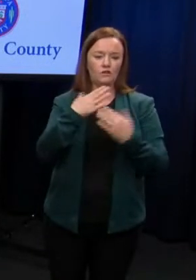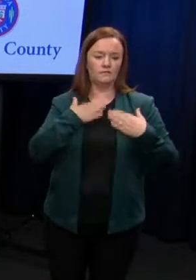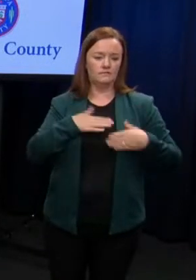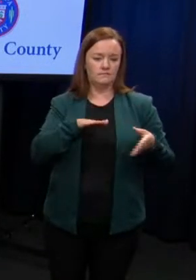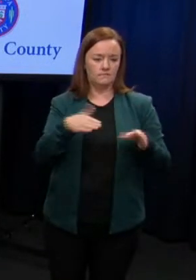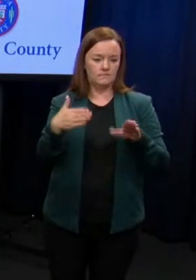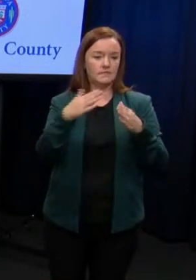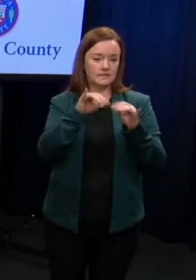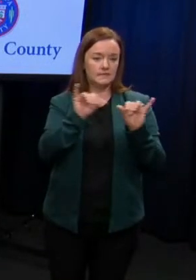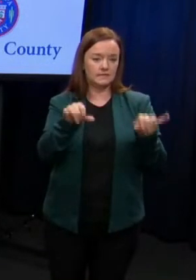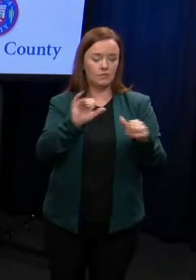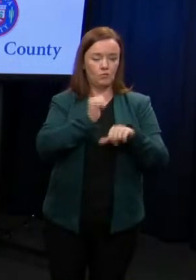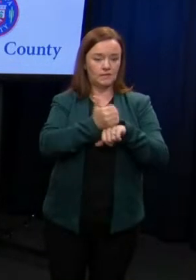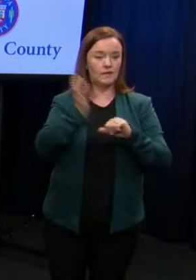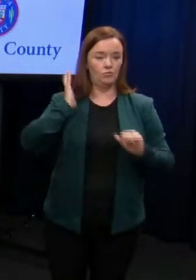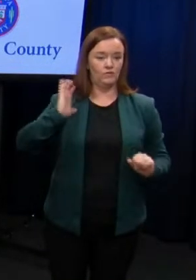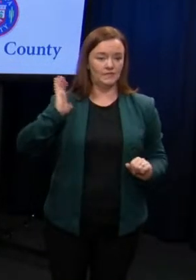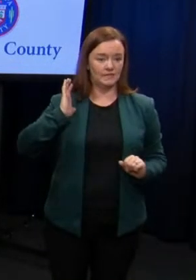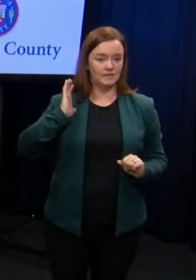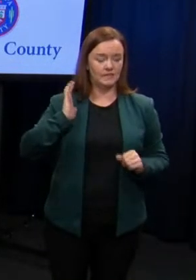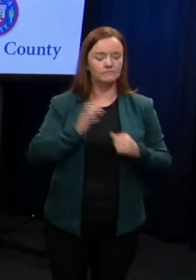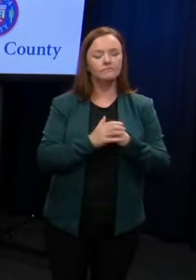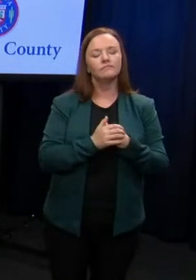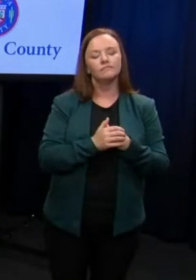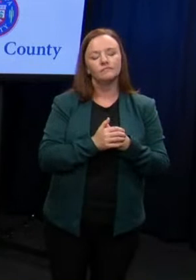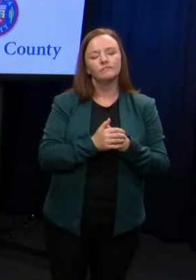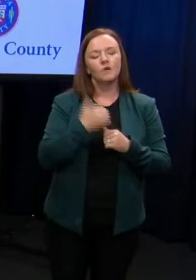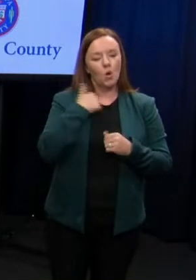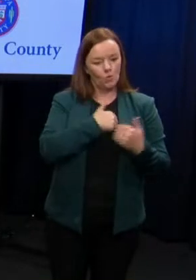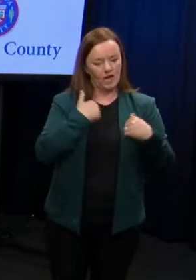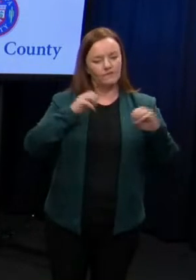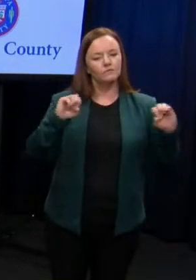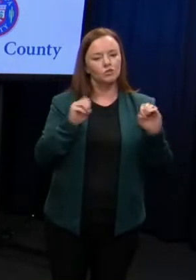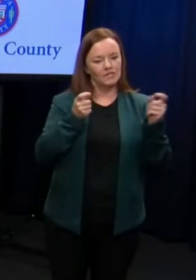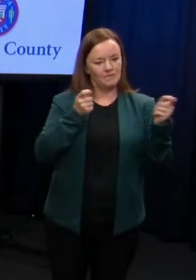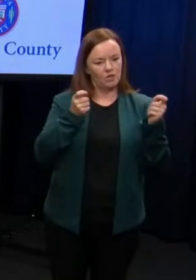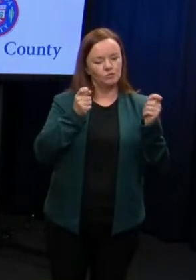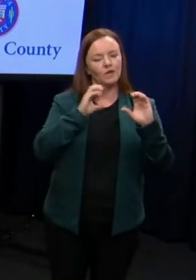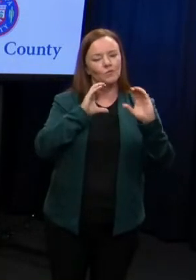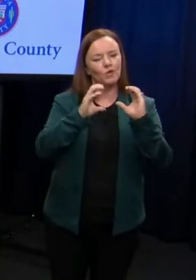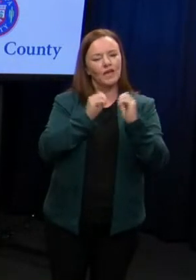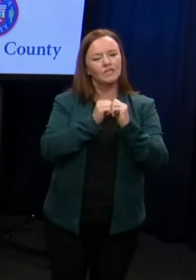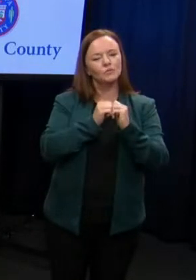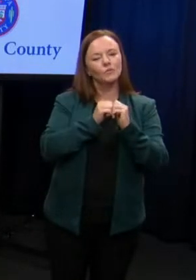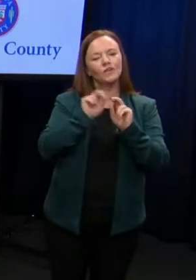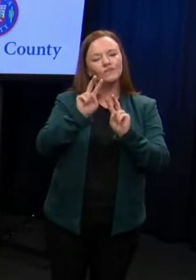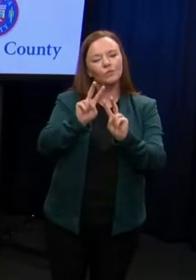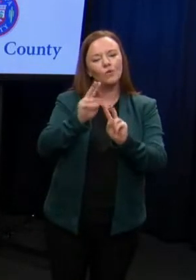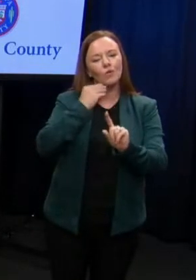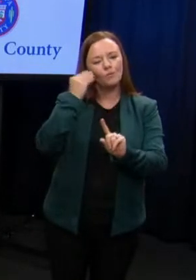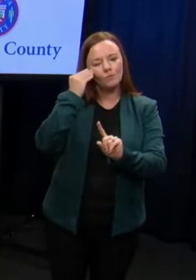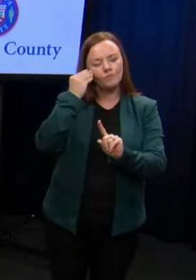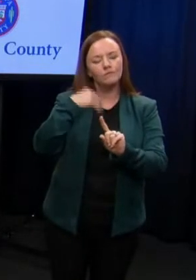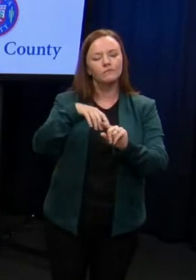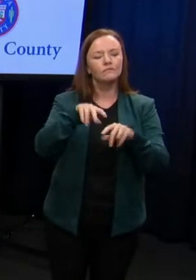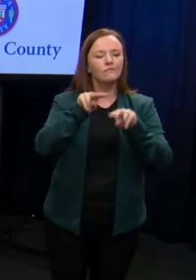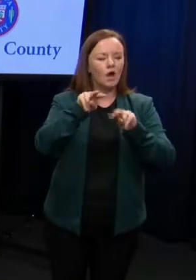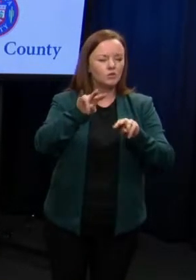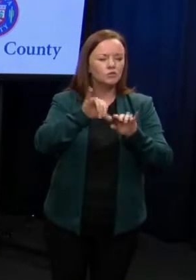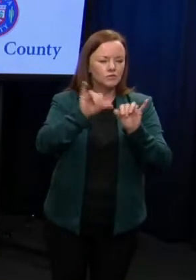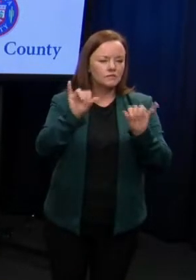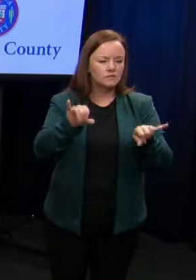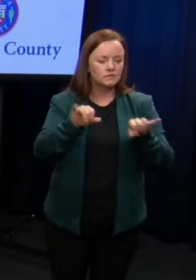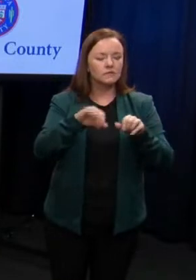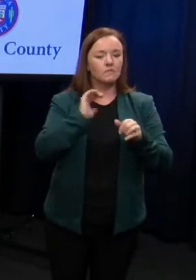point, we have emergency management, which communicates with funeral homes and monitors that system. Also, our medical examiner